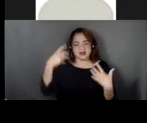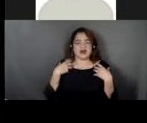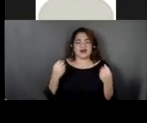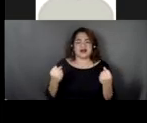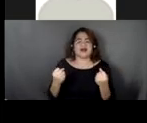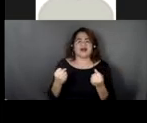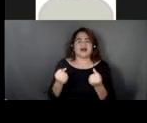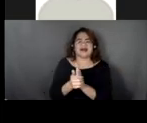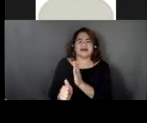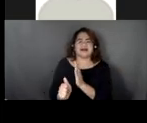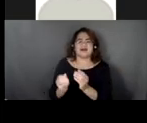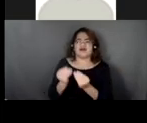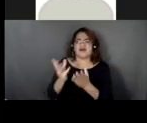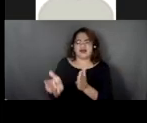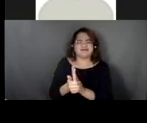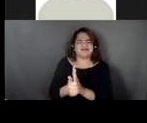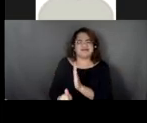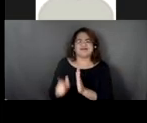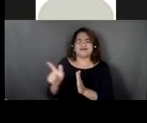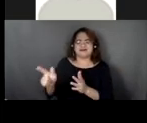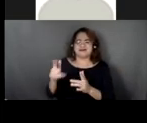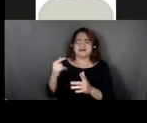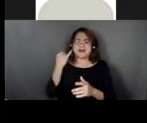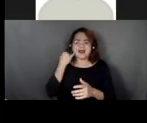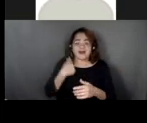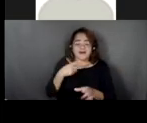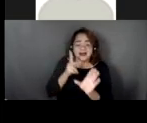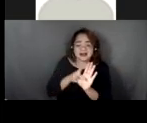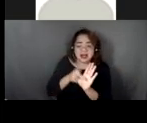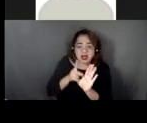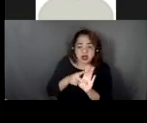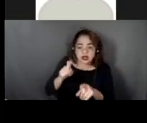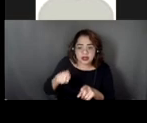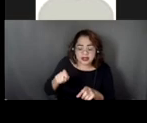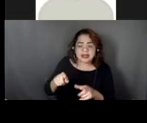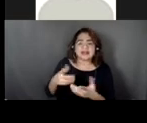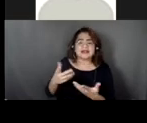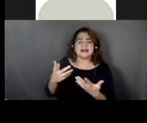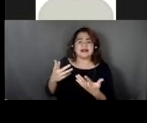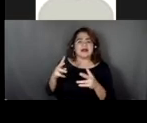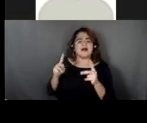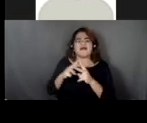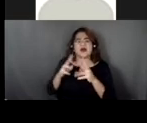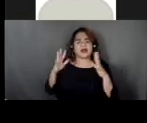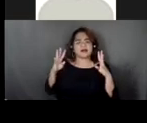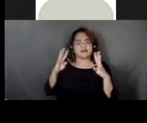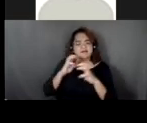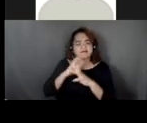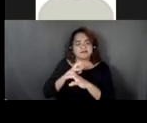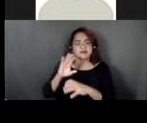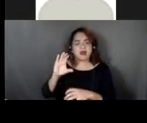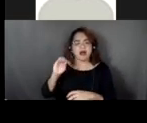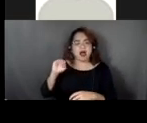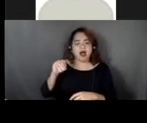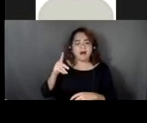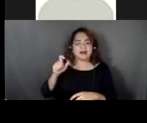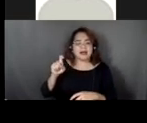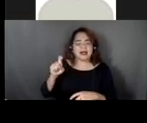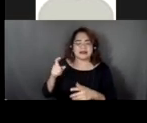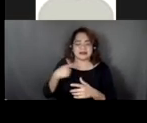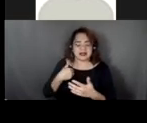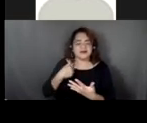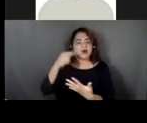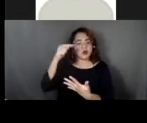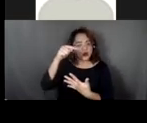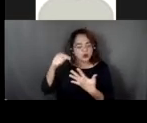some fairly complex psychiatric needs, so complex psychiatric medications, and our patients really